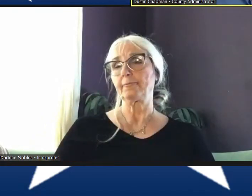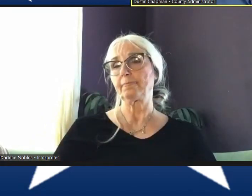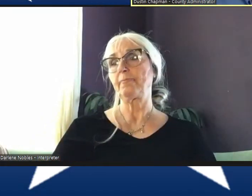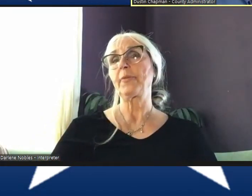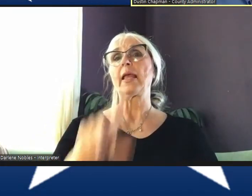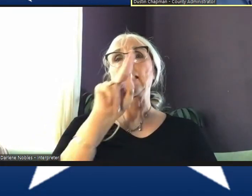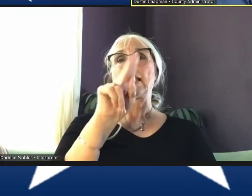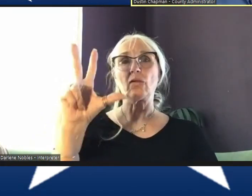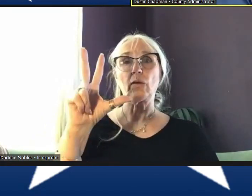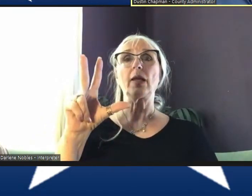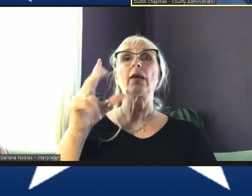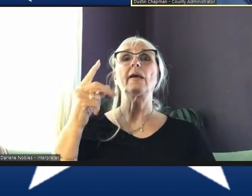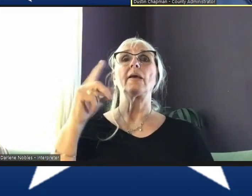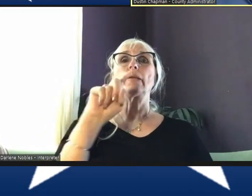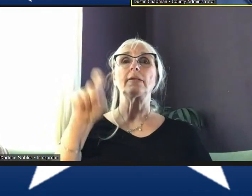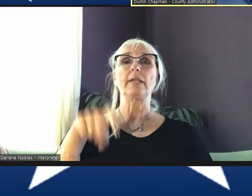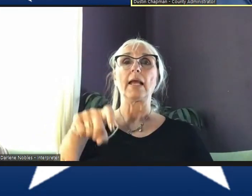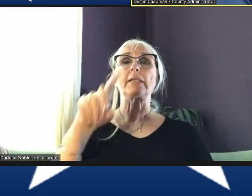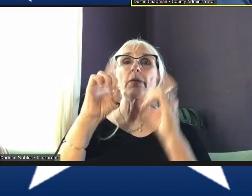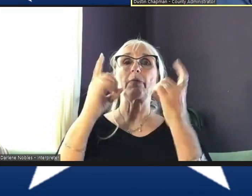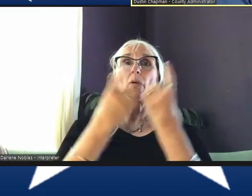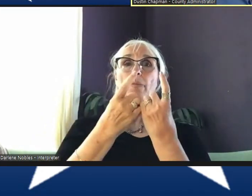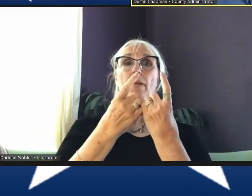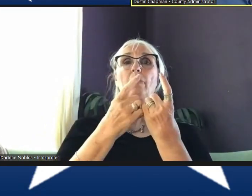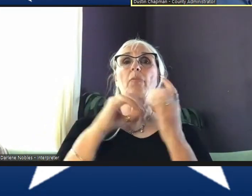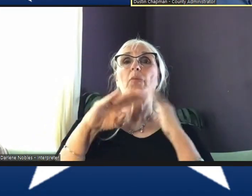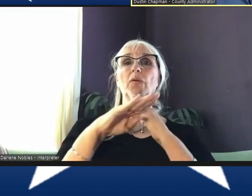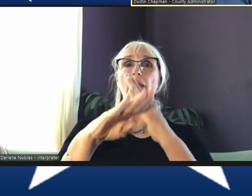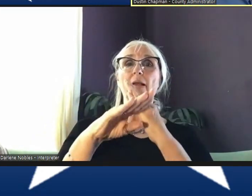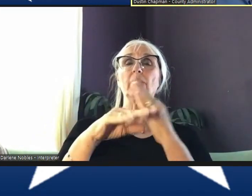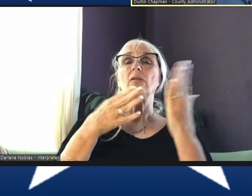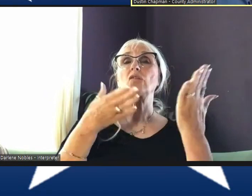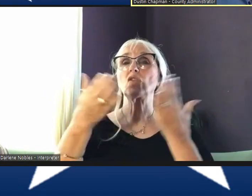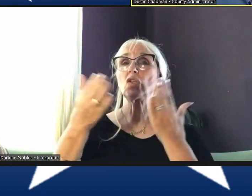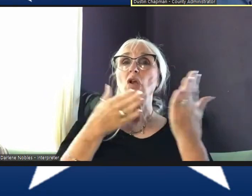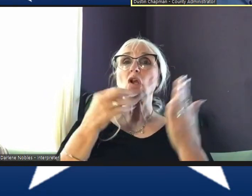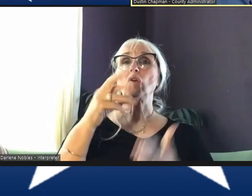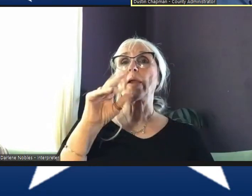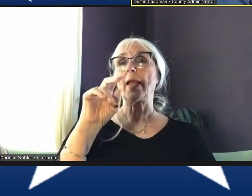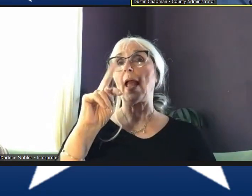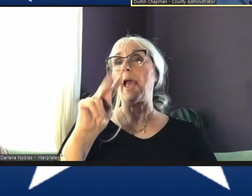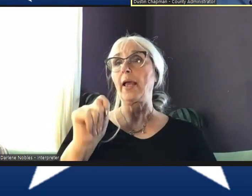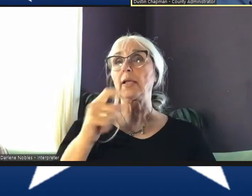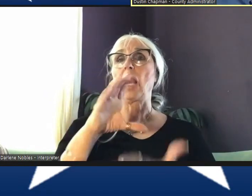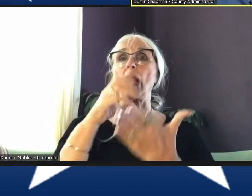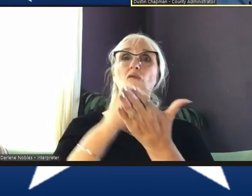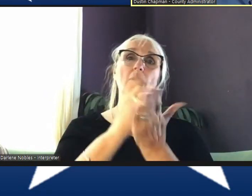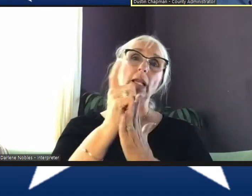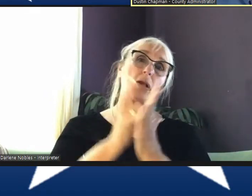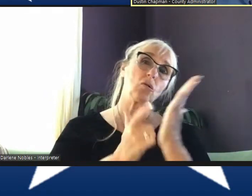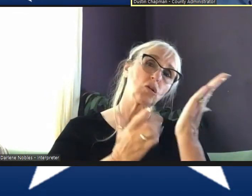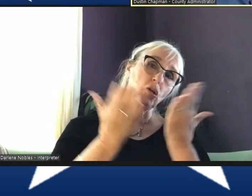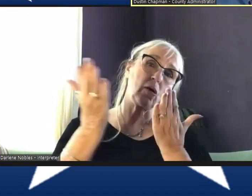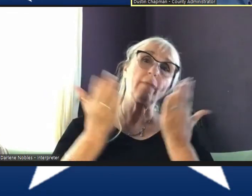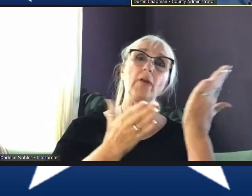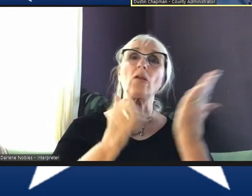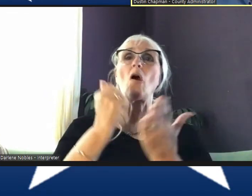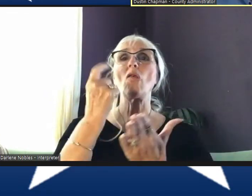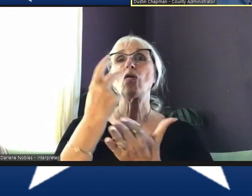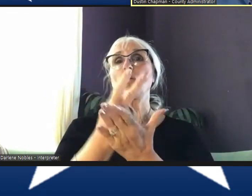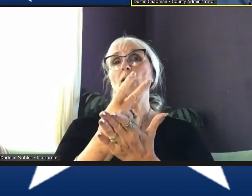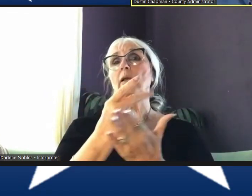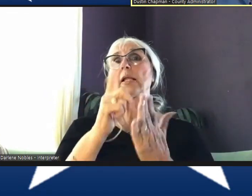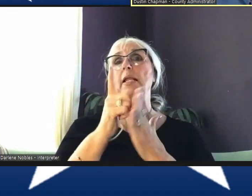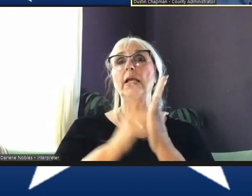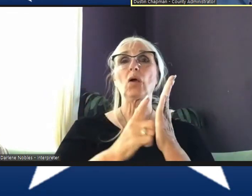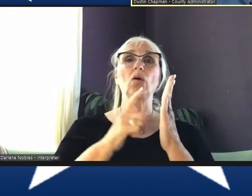regarding the Texas Department of Family and Protective Services Title 4E grant contract for legal services, authorization of Title 4E legal assistance